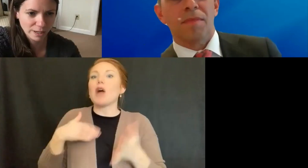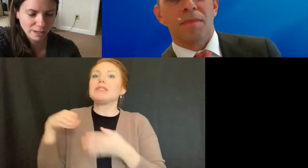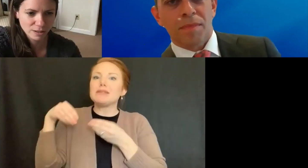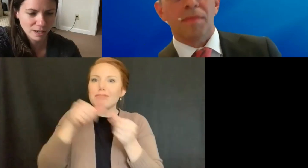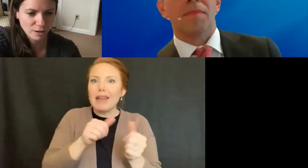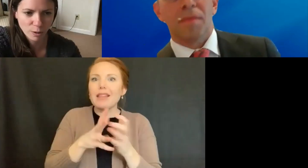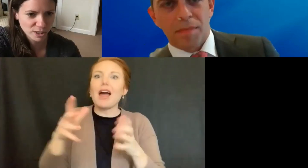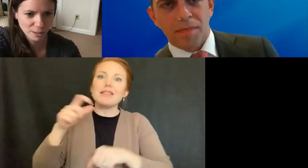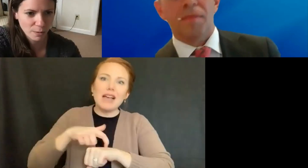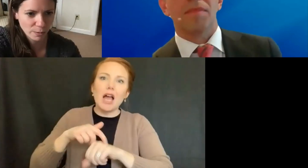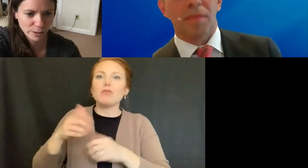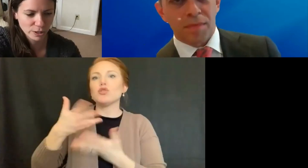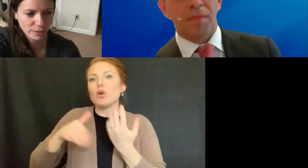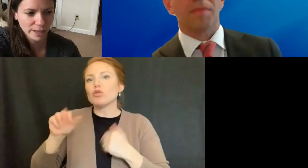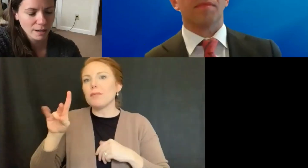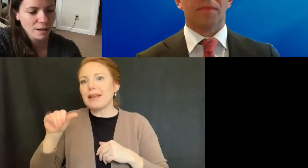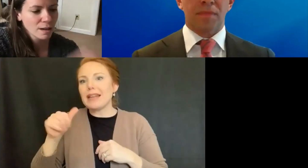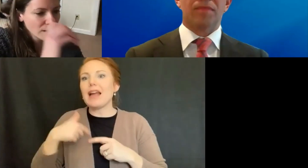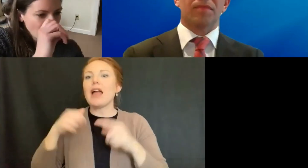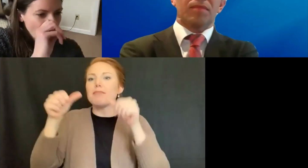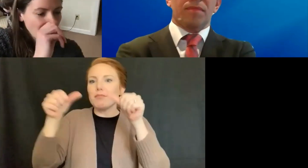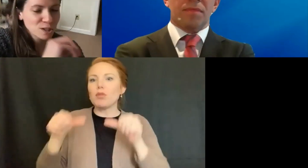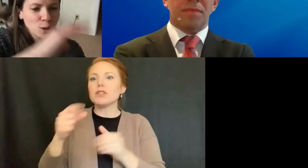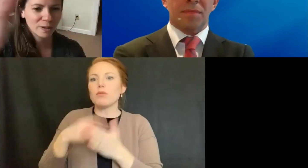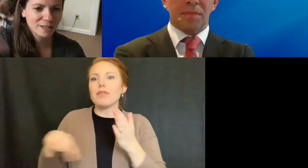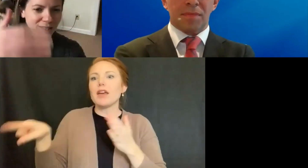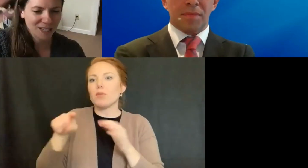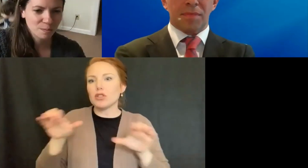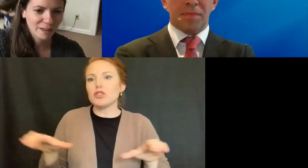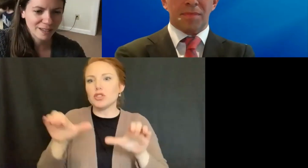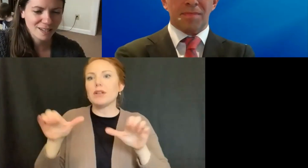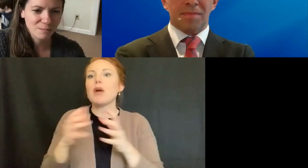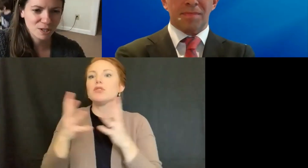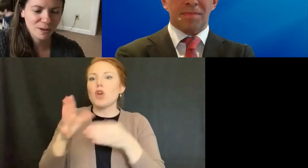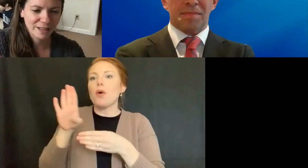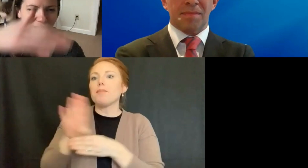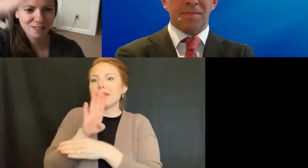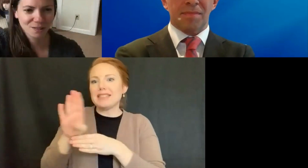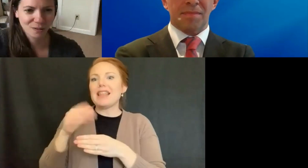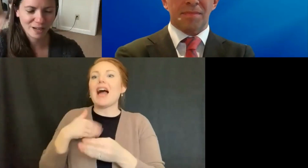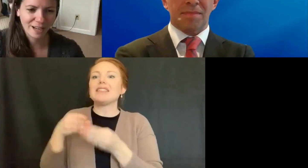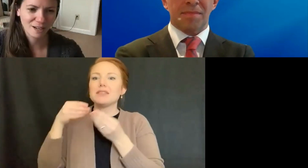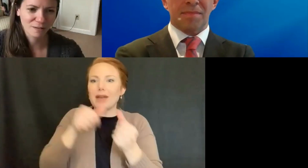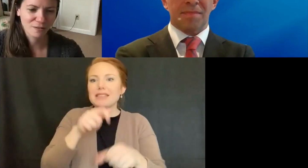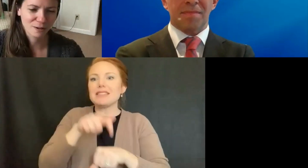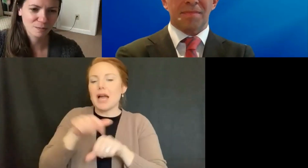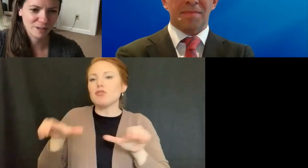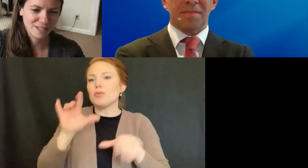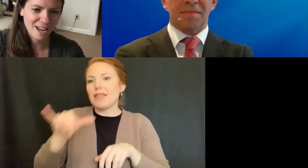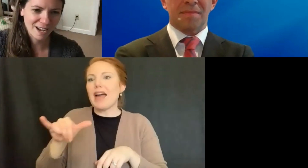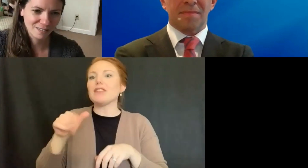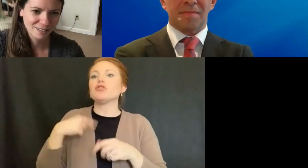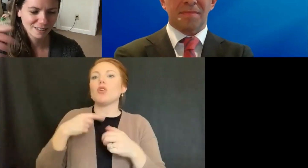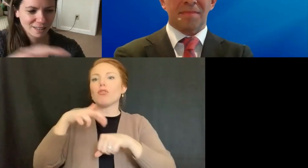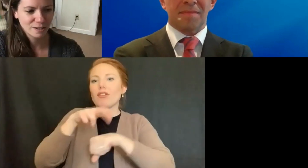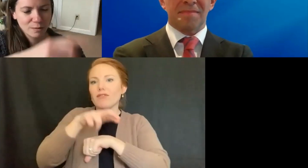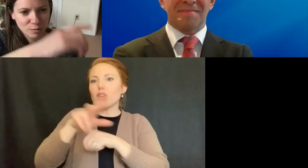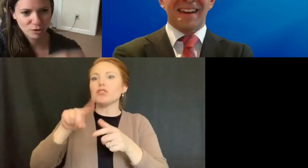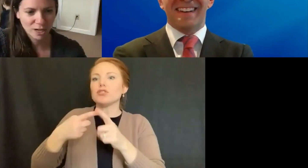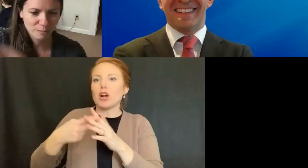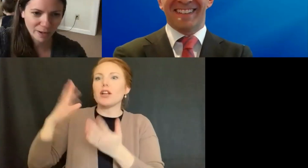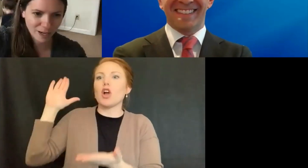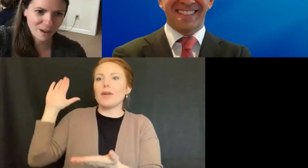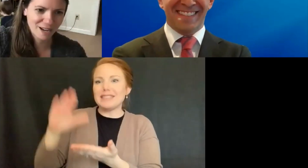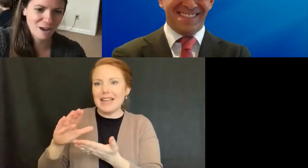social media and just kind of posting about what we were doing. I got so busy that I spent less time doing that. And so the organic referrals went down. And so